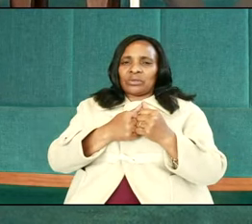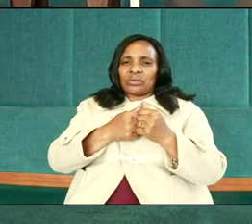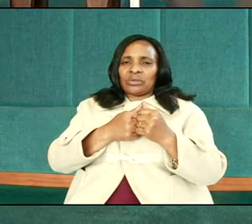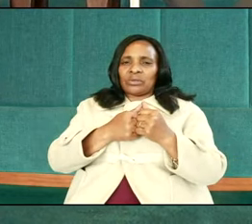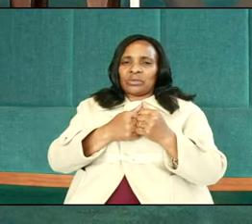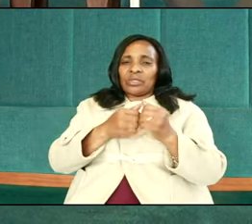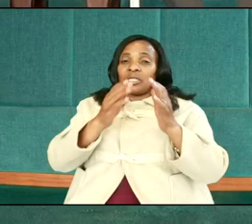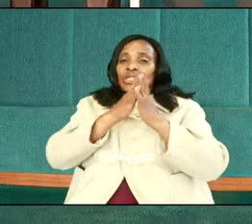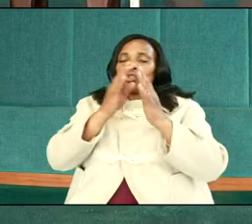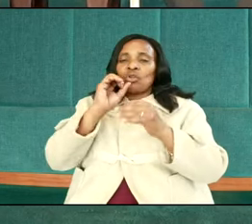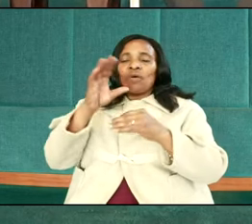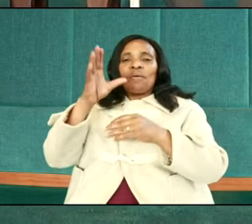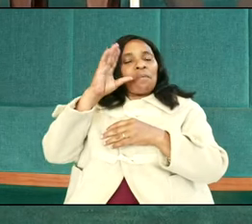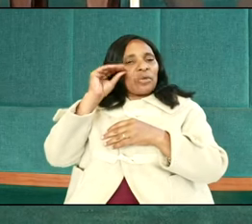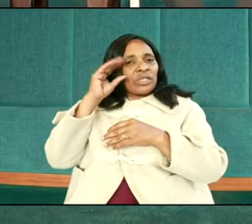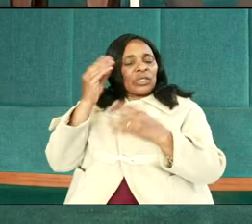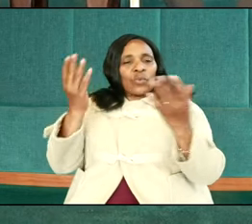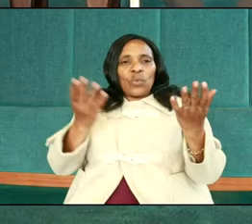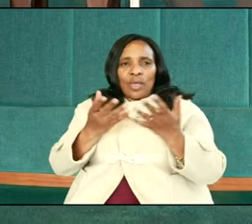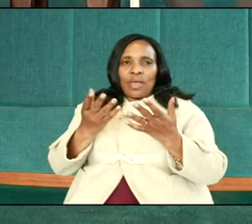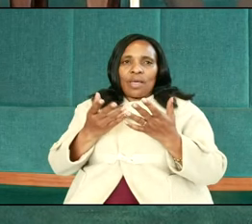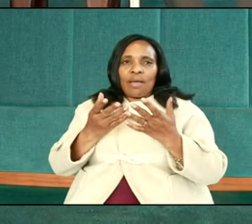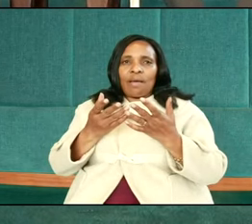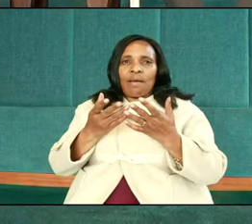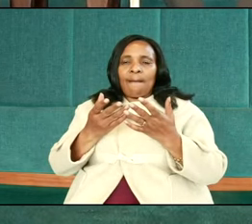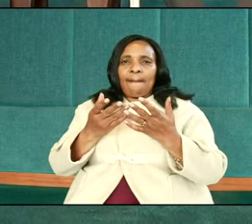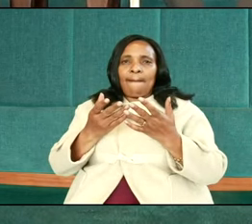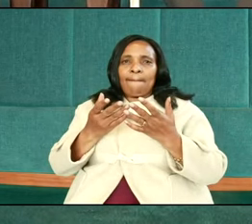think about the story of Moses where